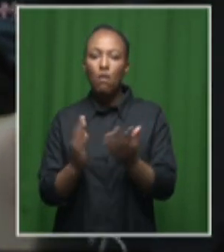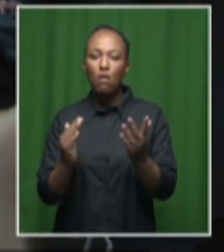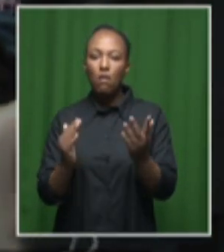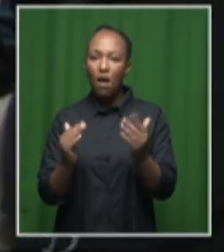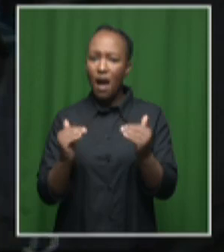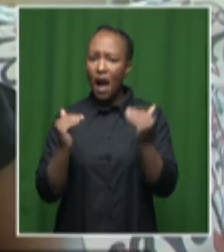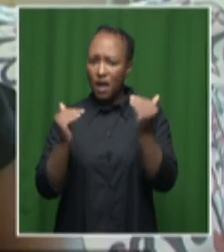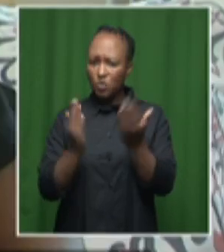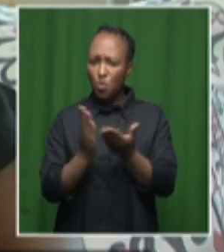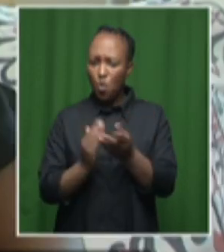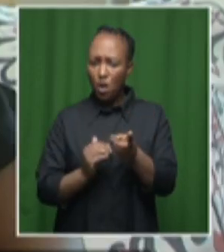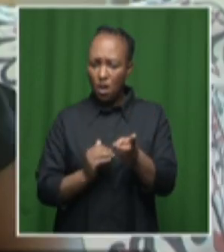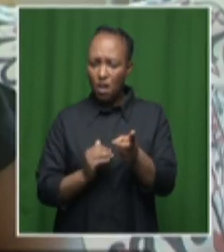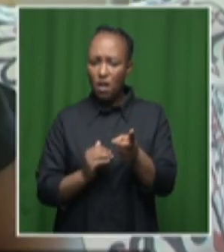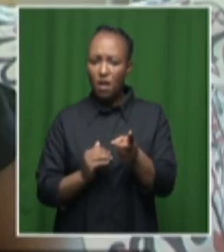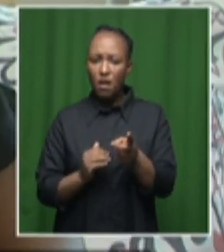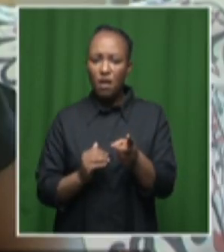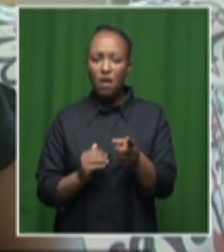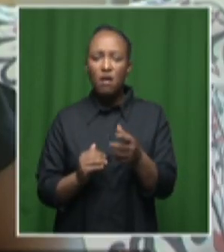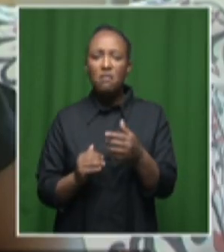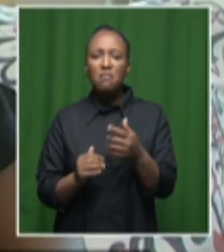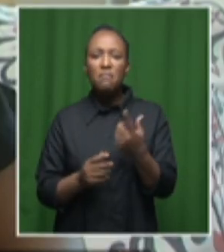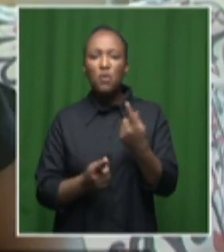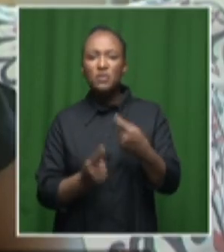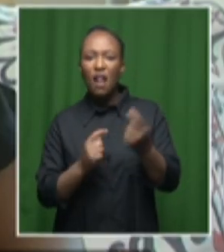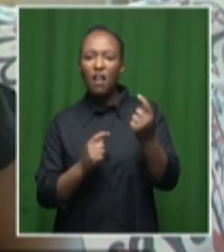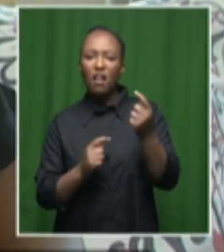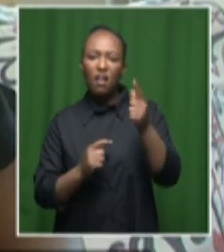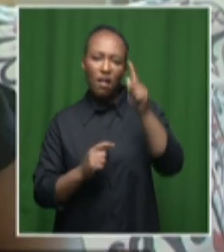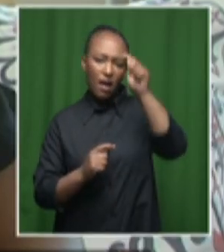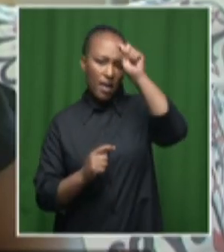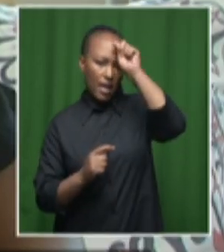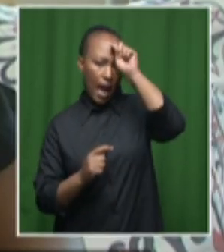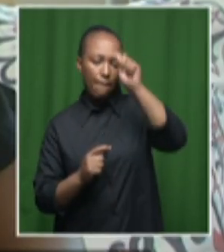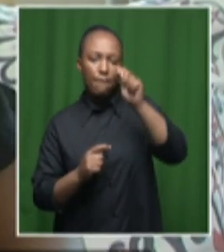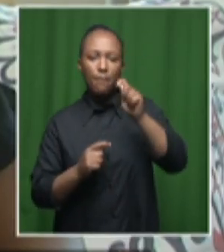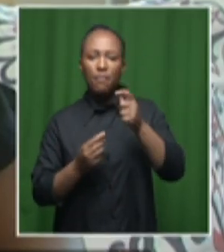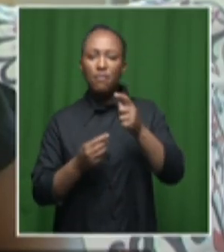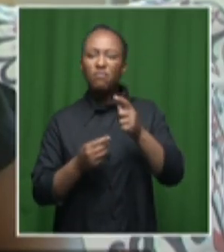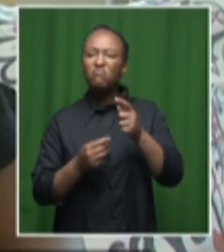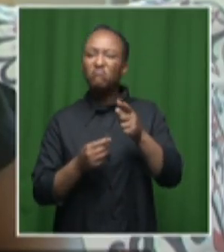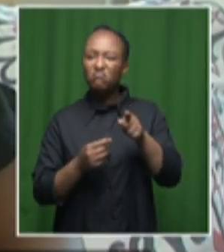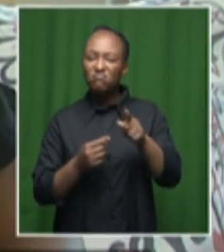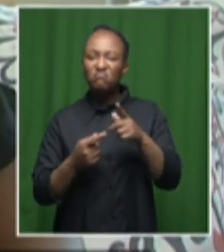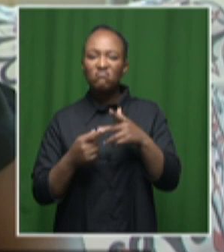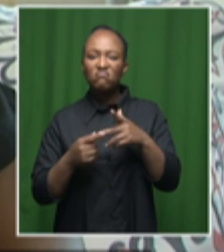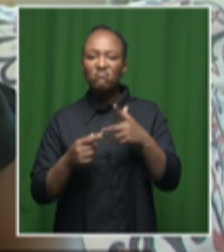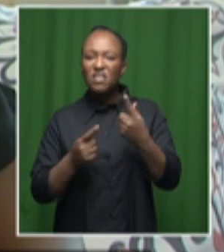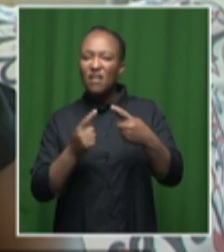I started out by selling plain caps at school, selling t-shirts,